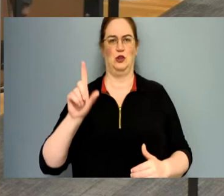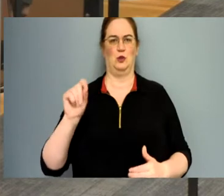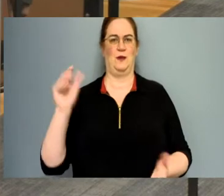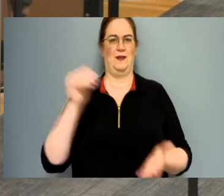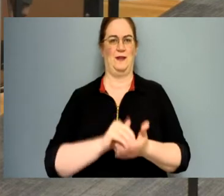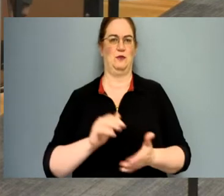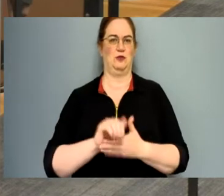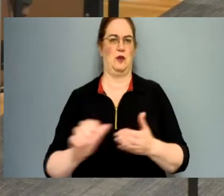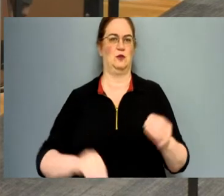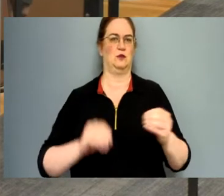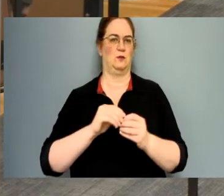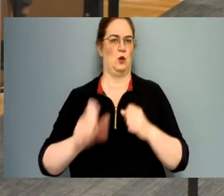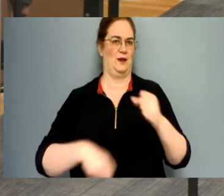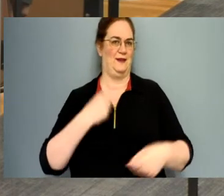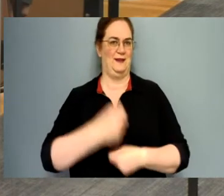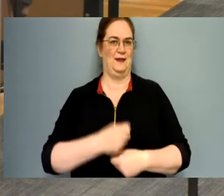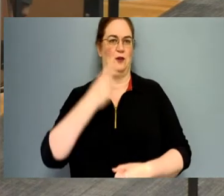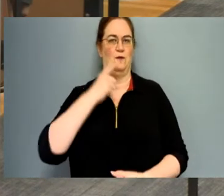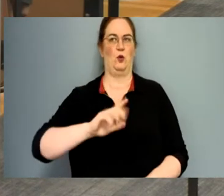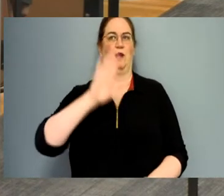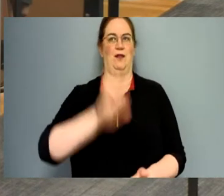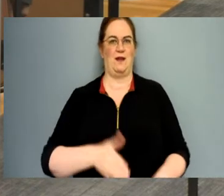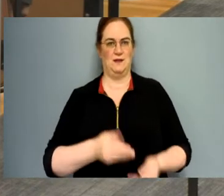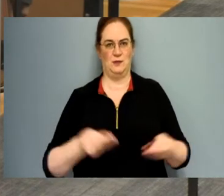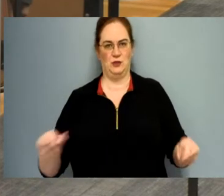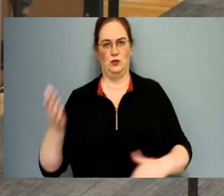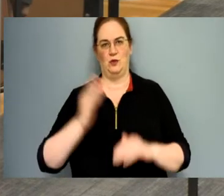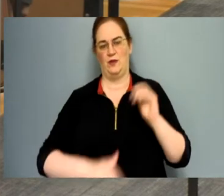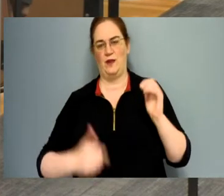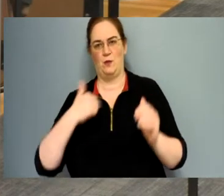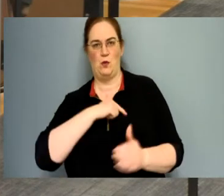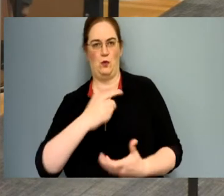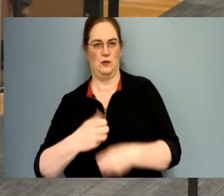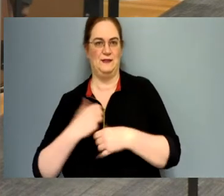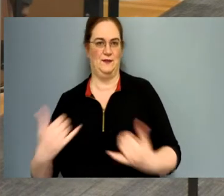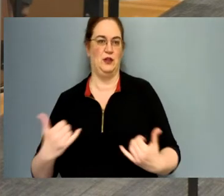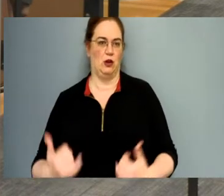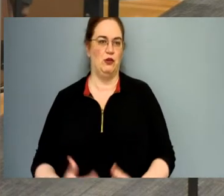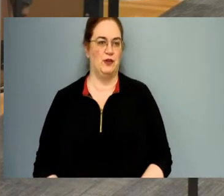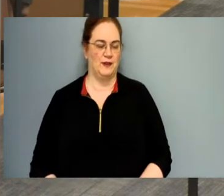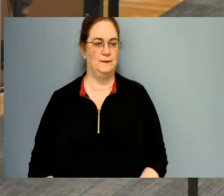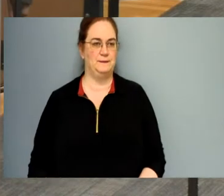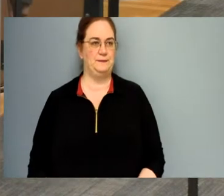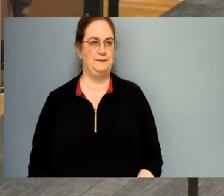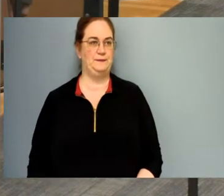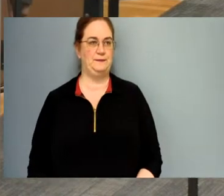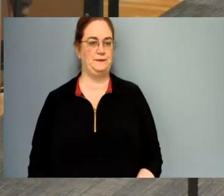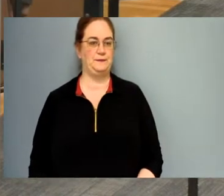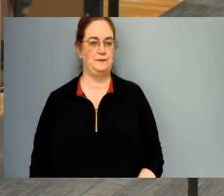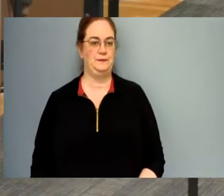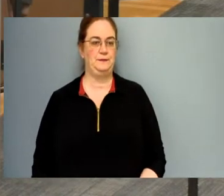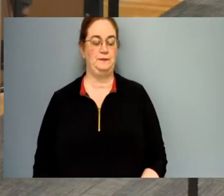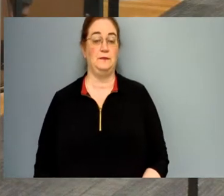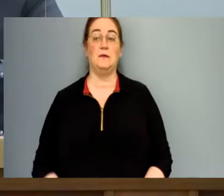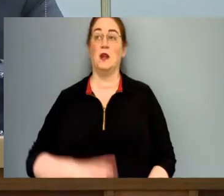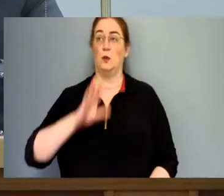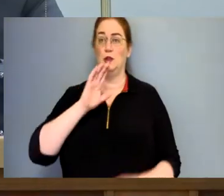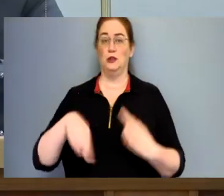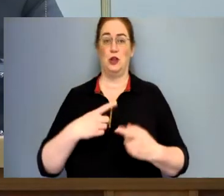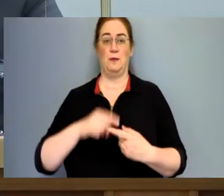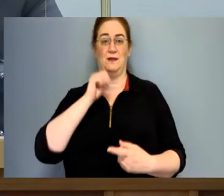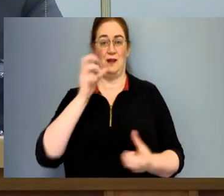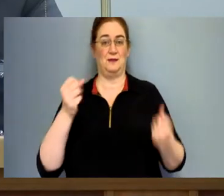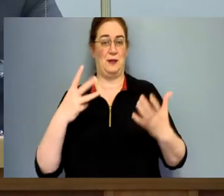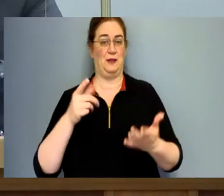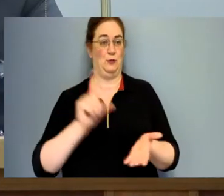$120,000 more a year for less materials than what we are currently subscribed to. Yeah, and when you're talking about not as many